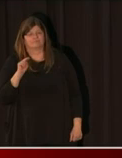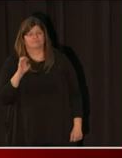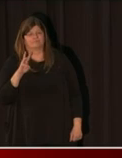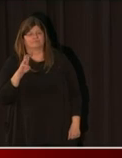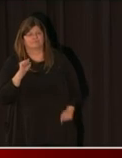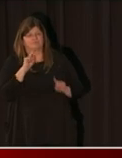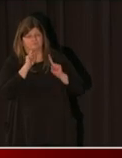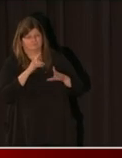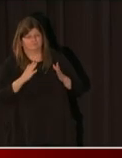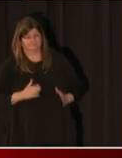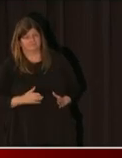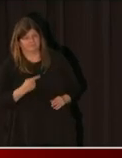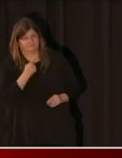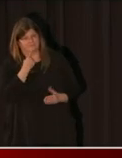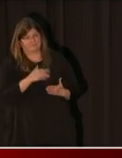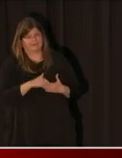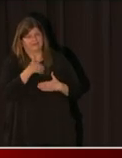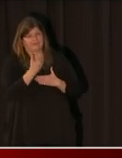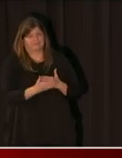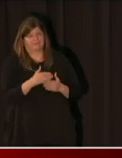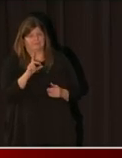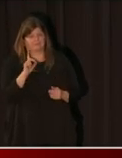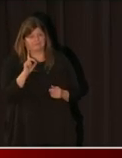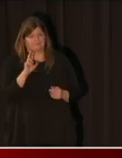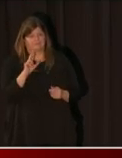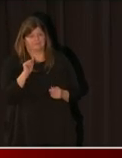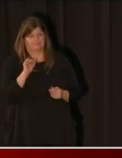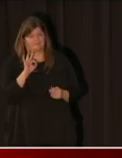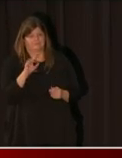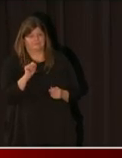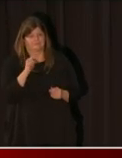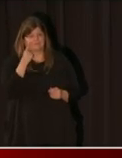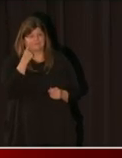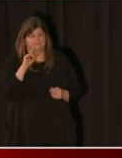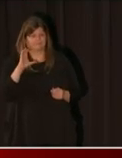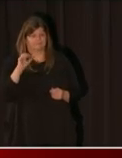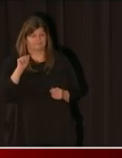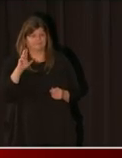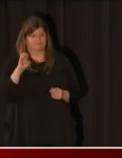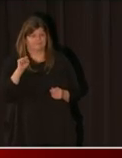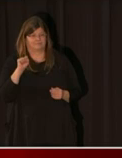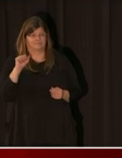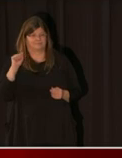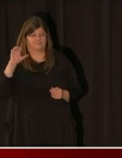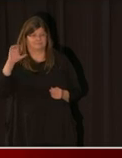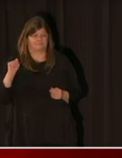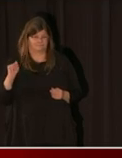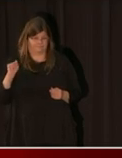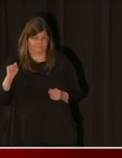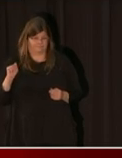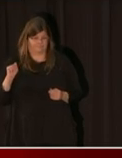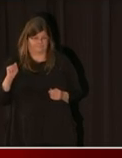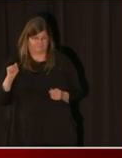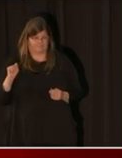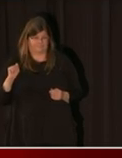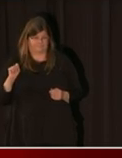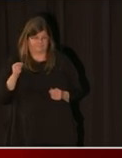CARES Act once again excludes DC as a state. Are you aware of that, and your thoughts on that?